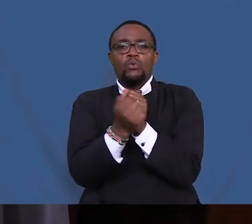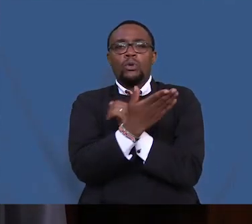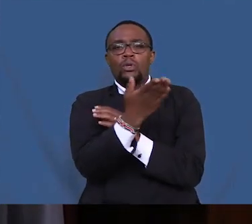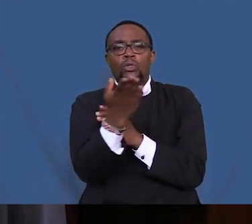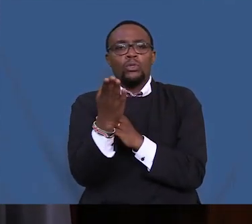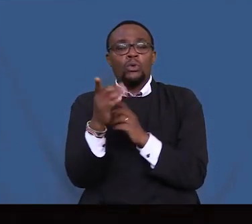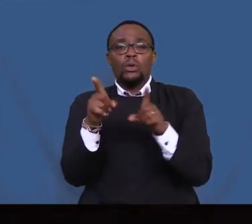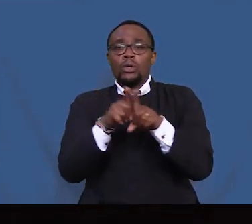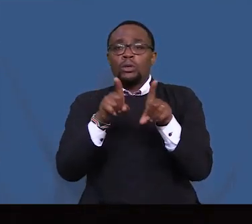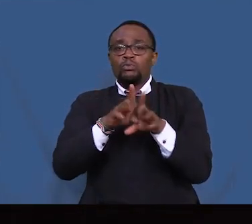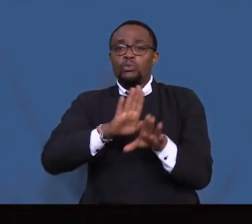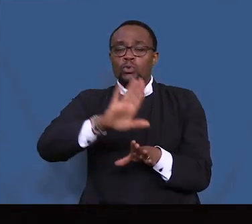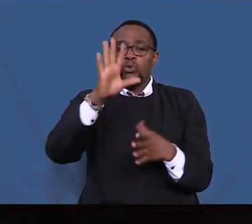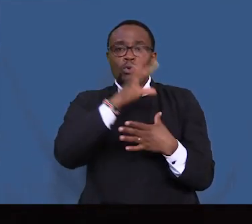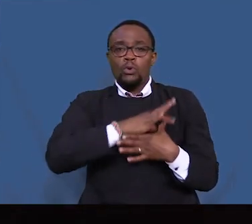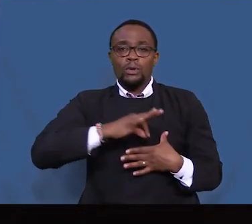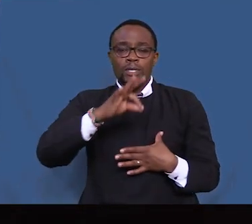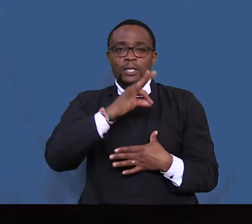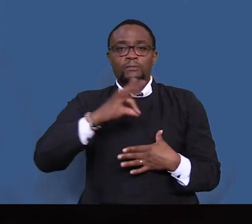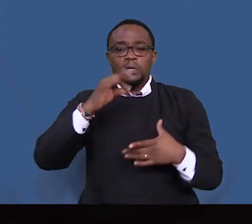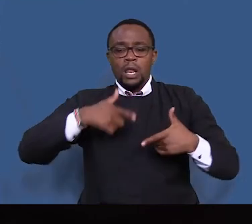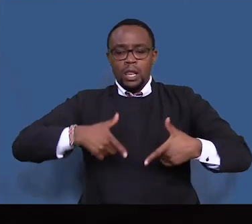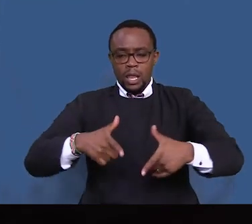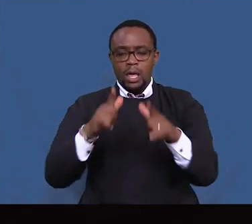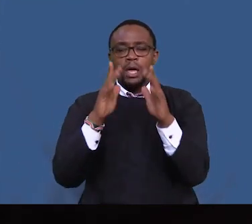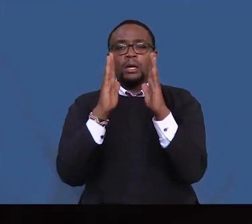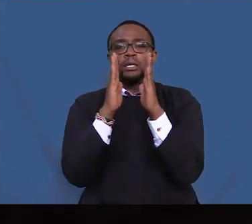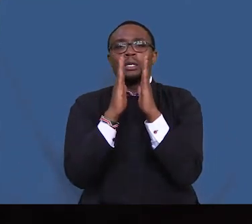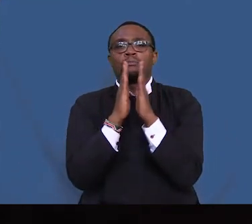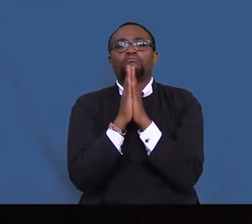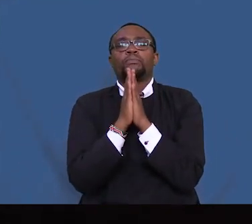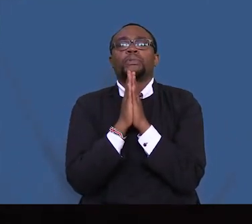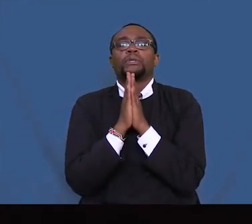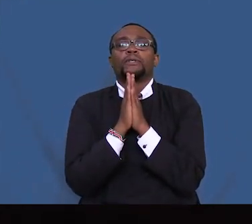And with thy spirit. Let us pray.